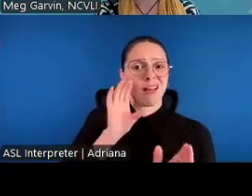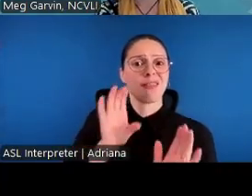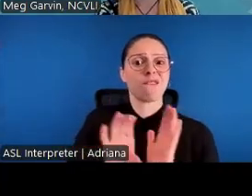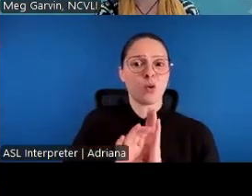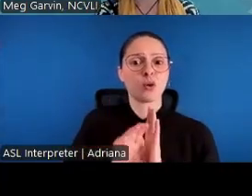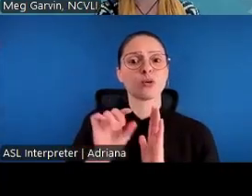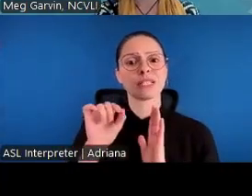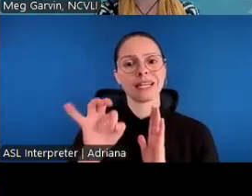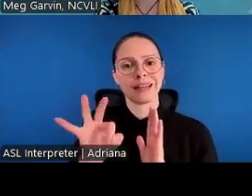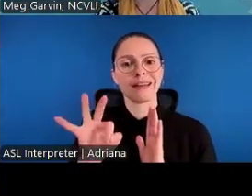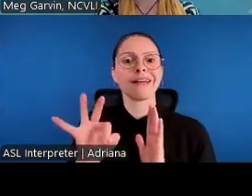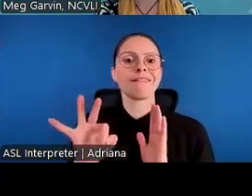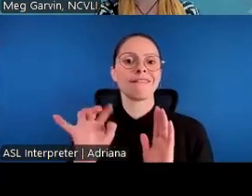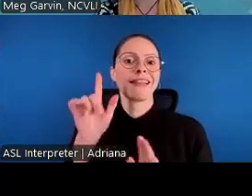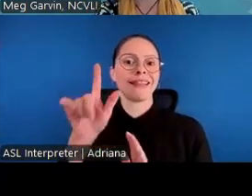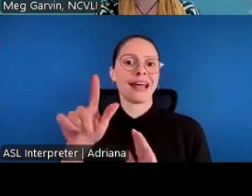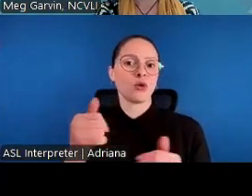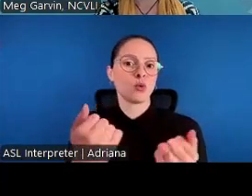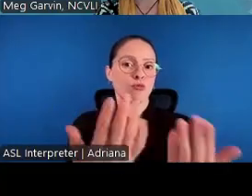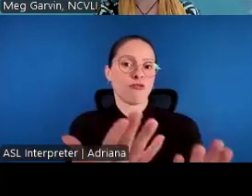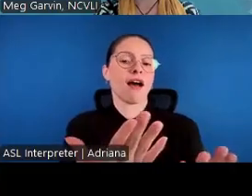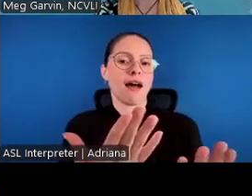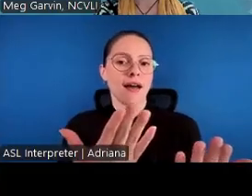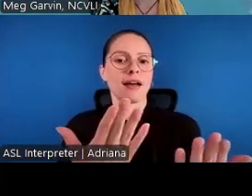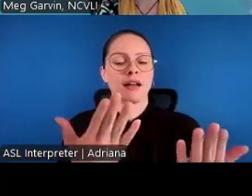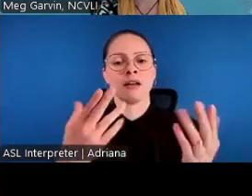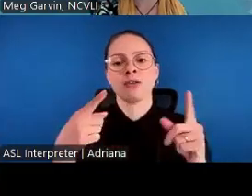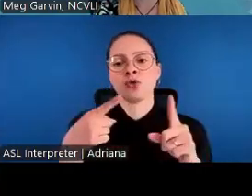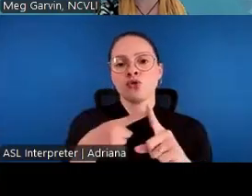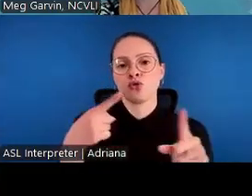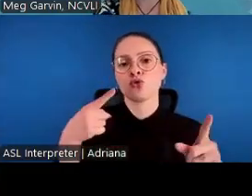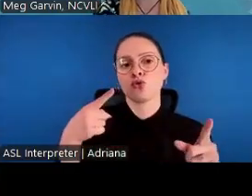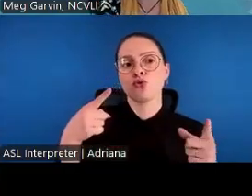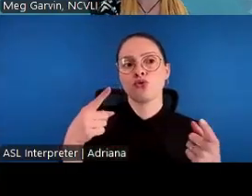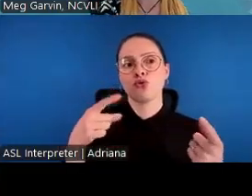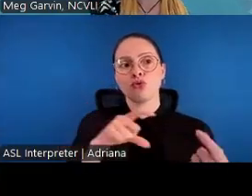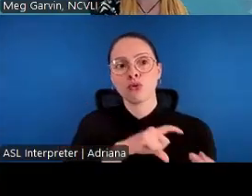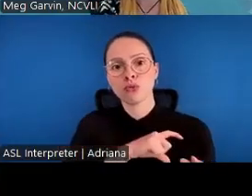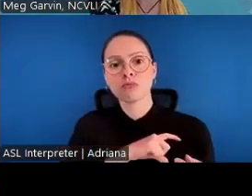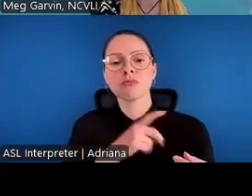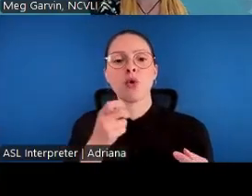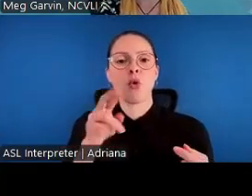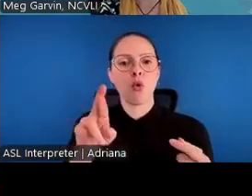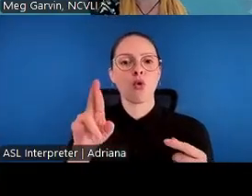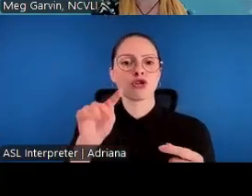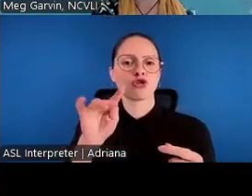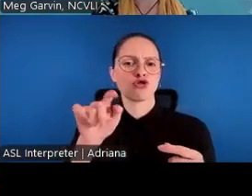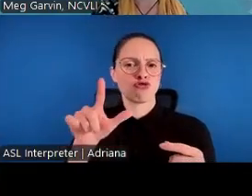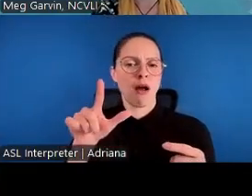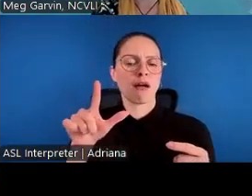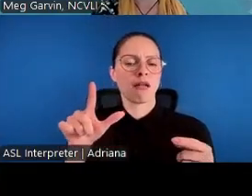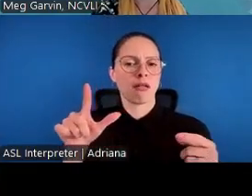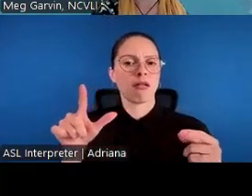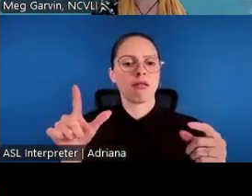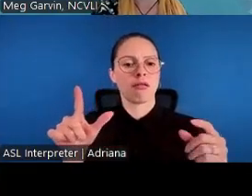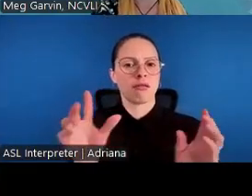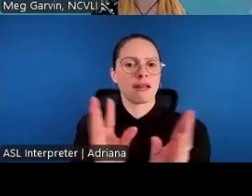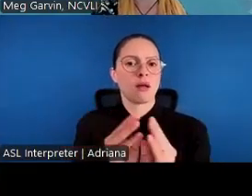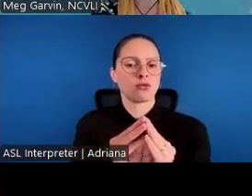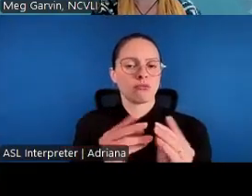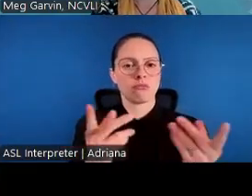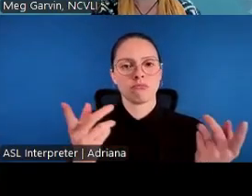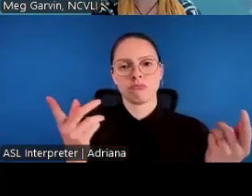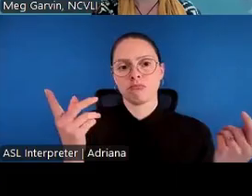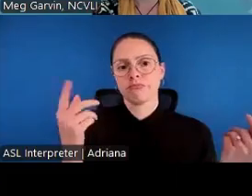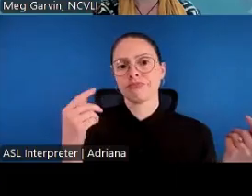be then providing them to either law enforcement or trial counsel. So I'm gathering those relevant